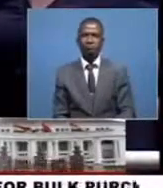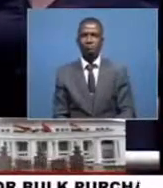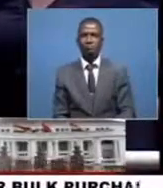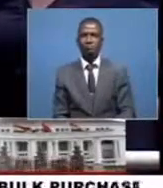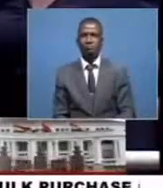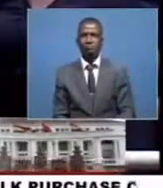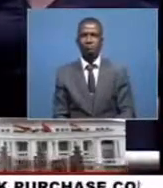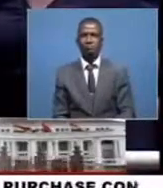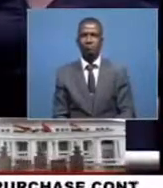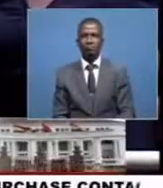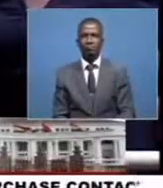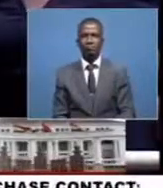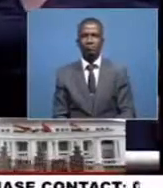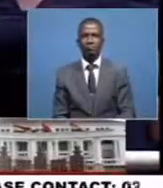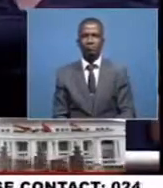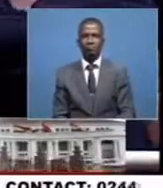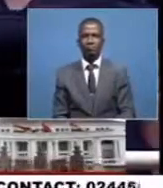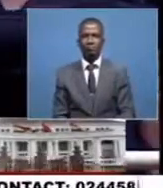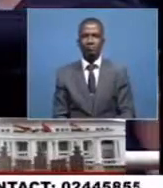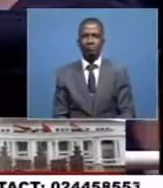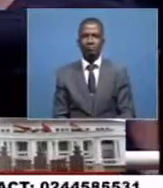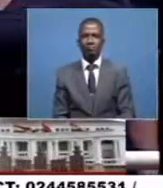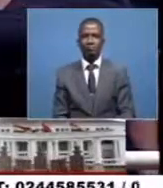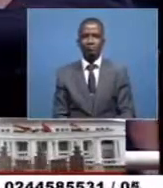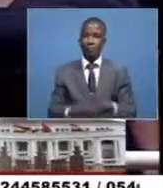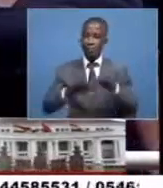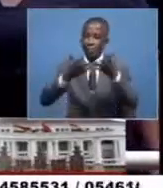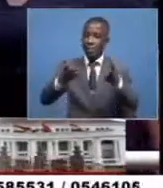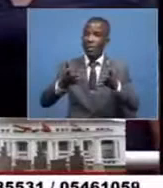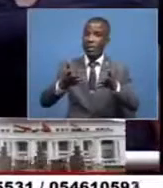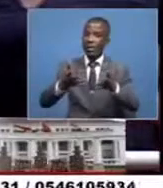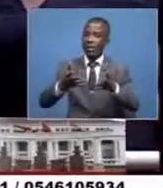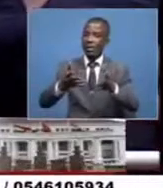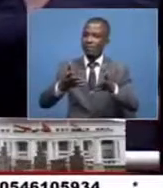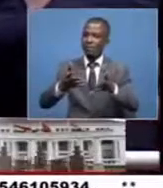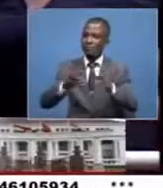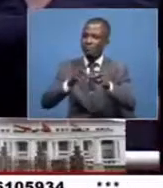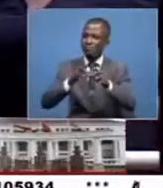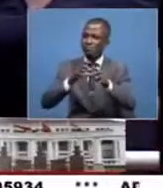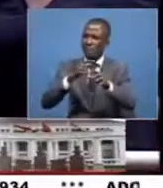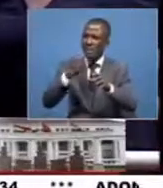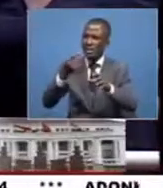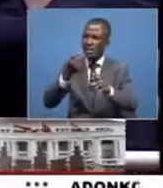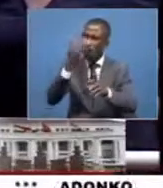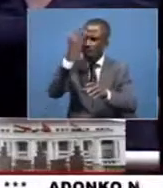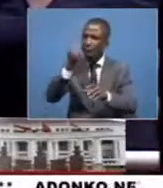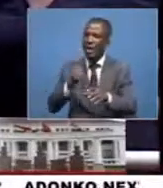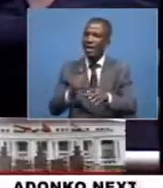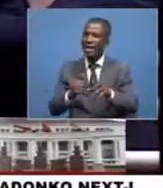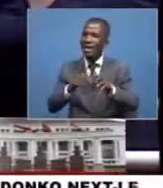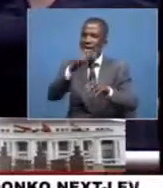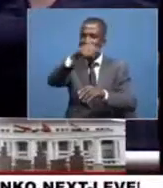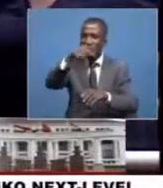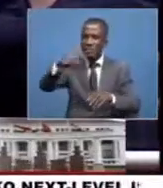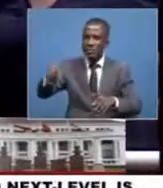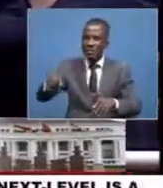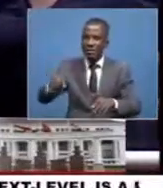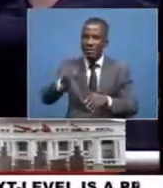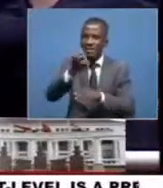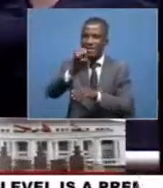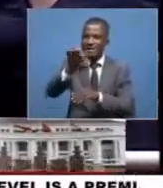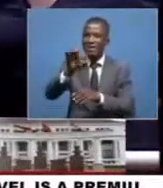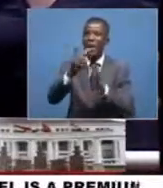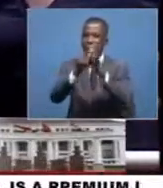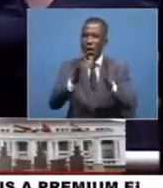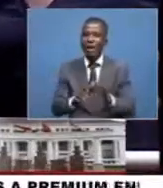In giving their responses as to why the first and second respondents will not let